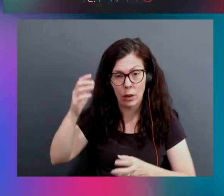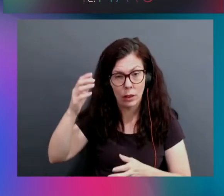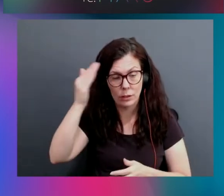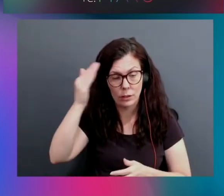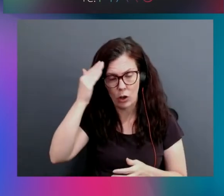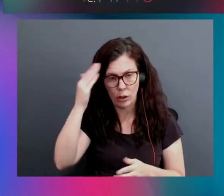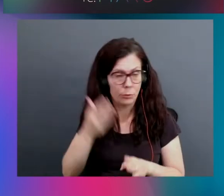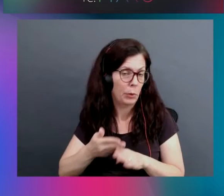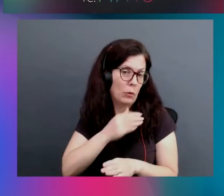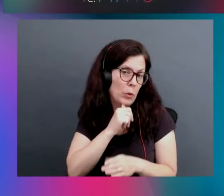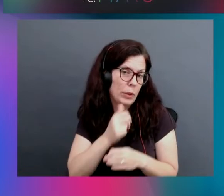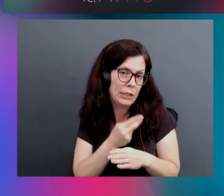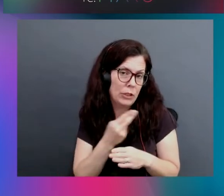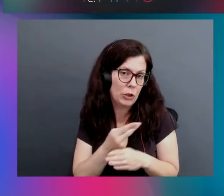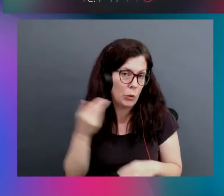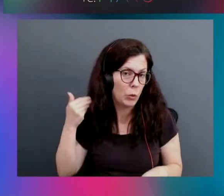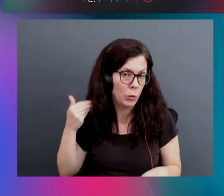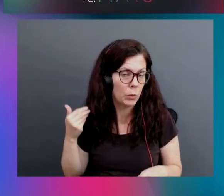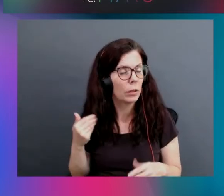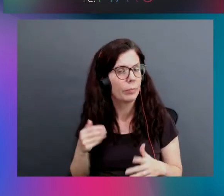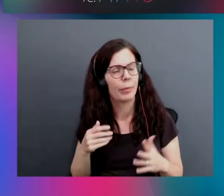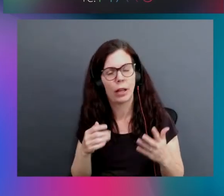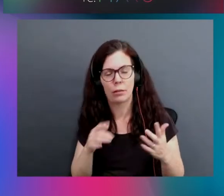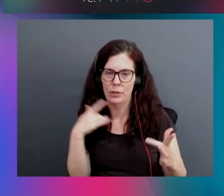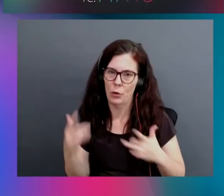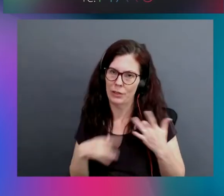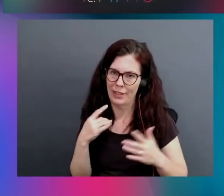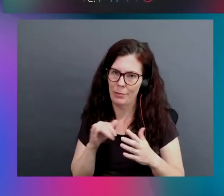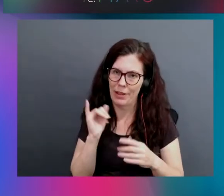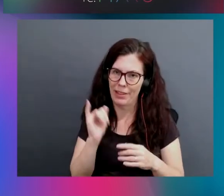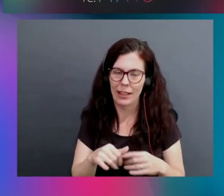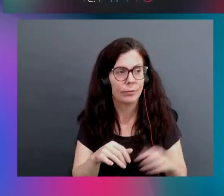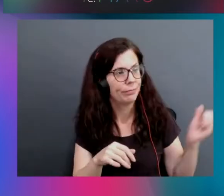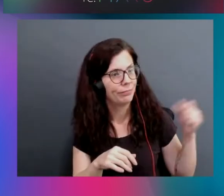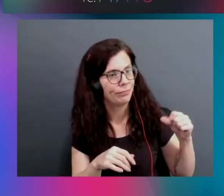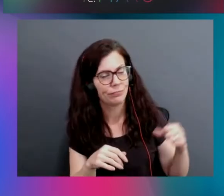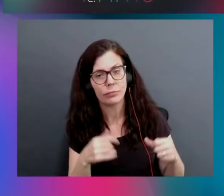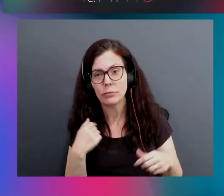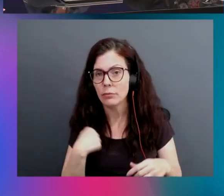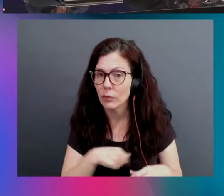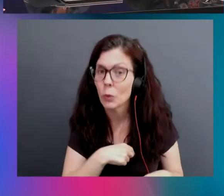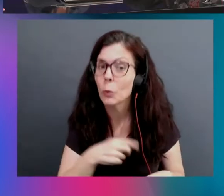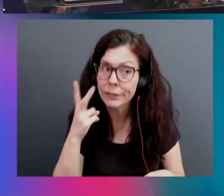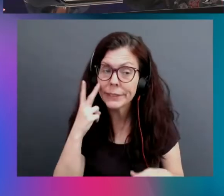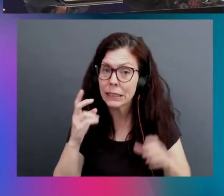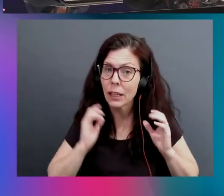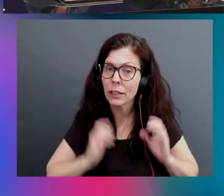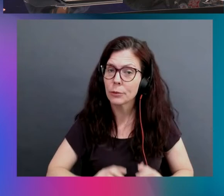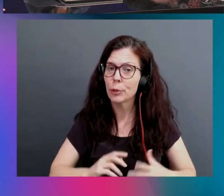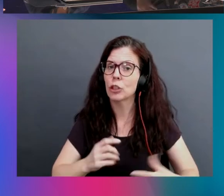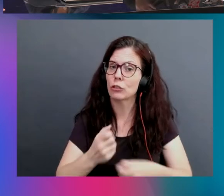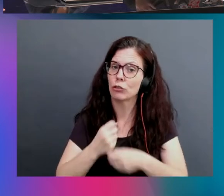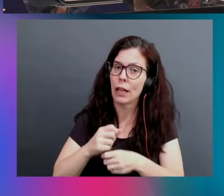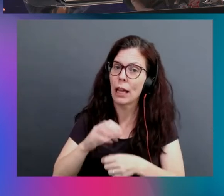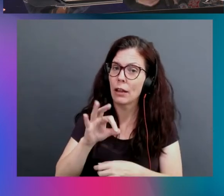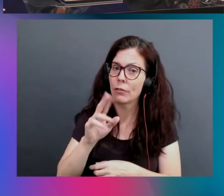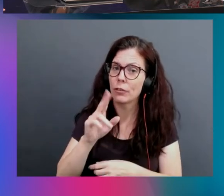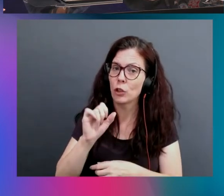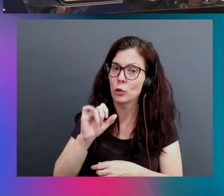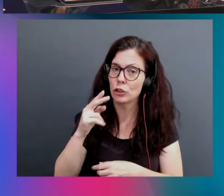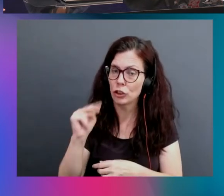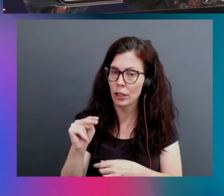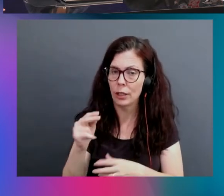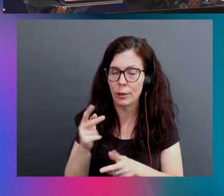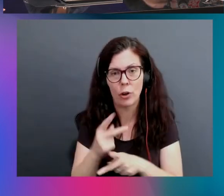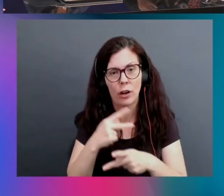in the past. So I'm really excited about that possibility. And we've seen customers create fusion products. For example, optical data can't see